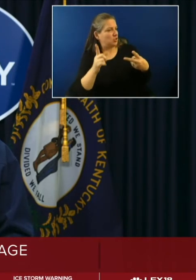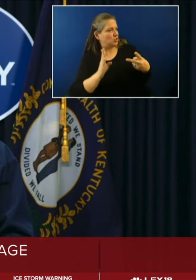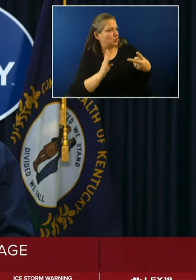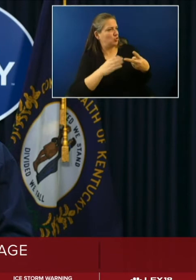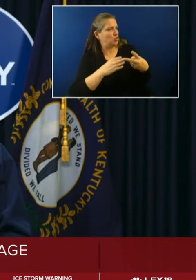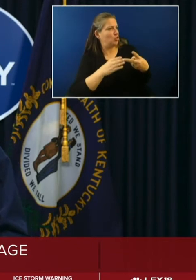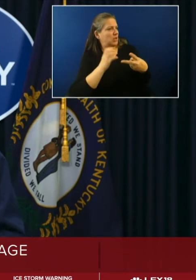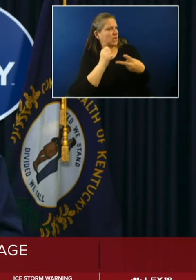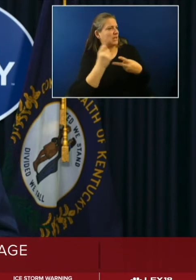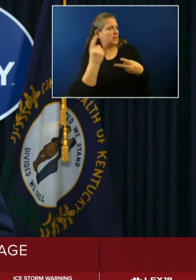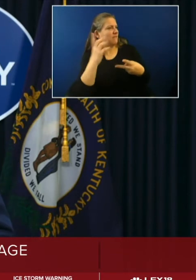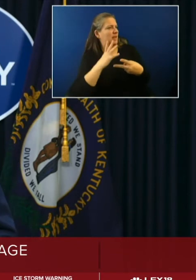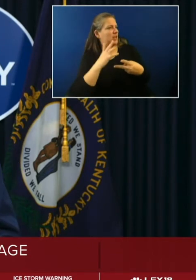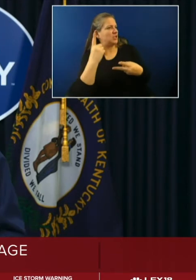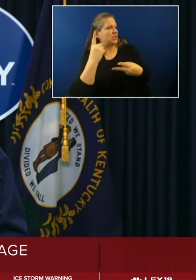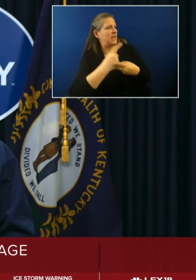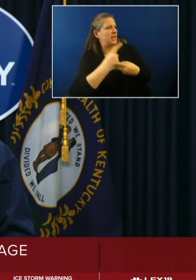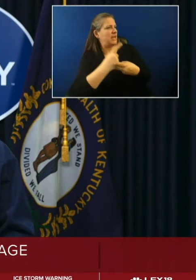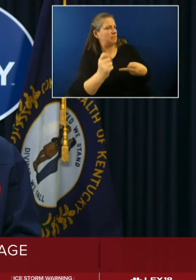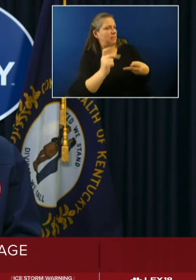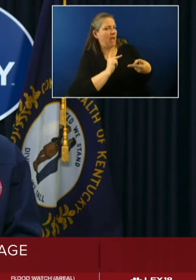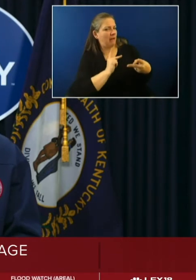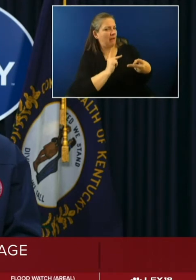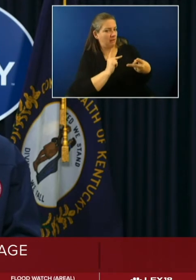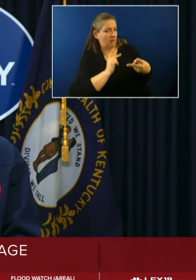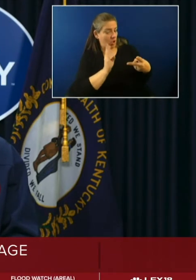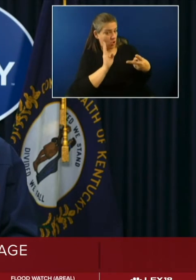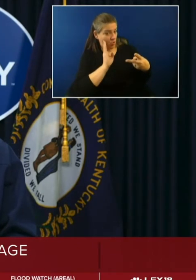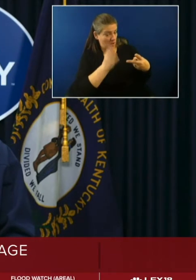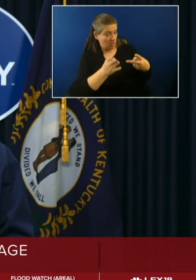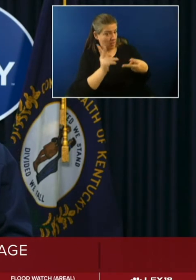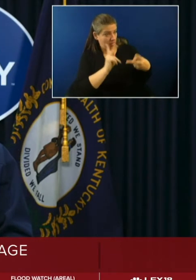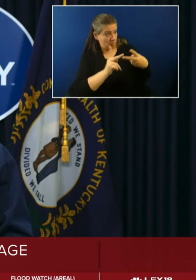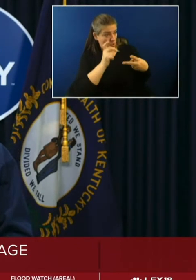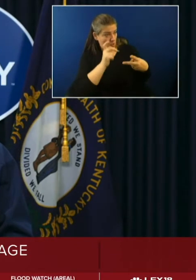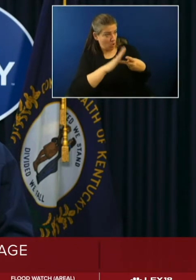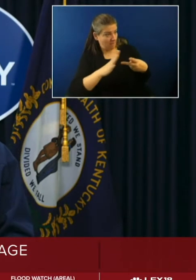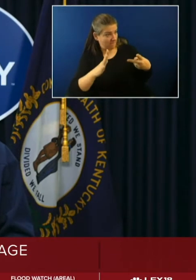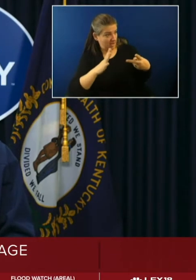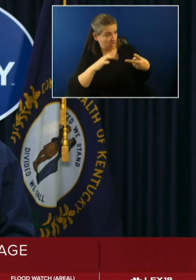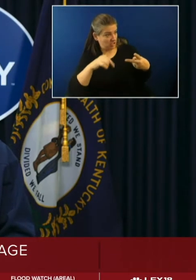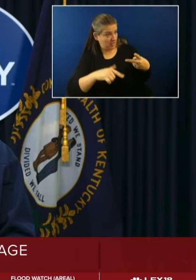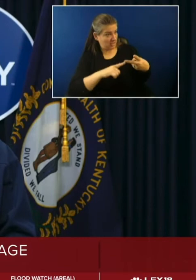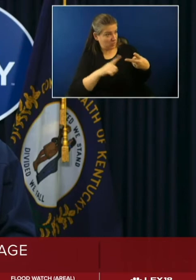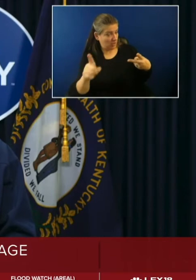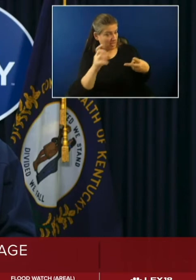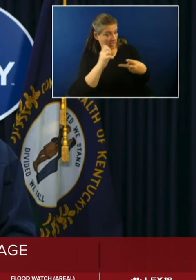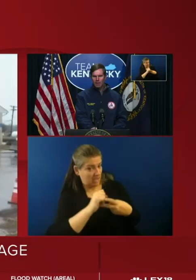back. Will the folks who are on vacation this week get their days back?